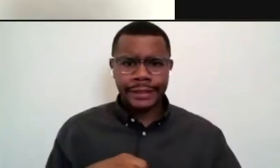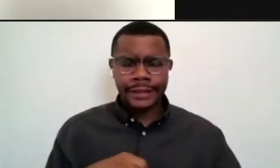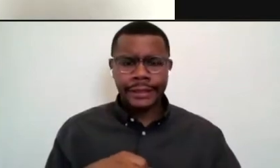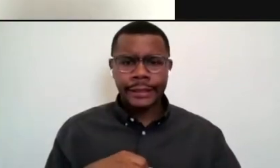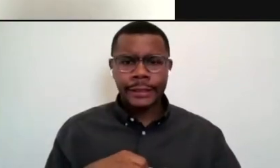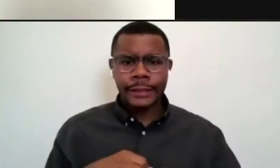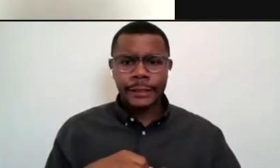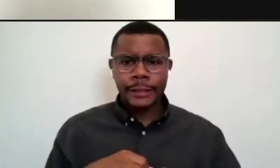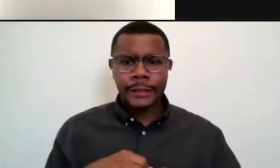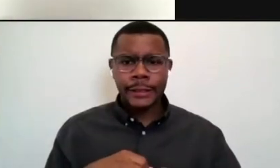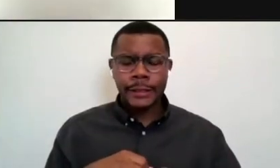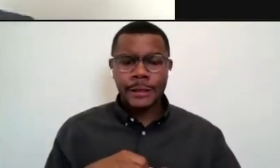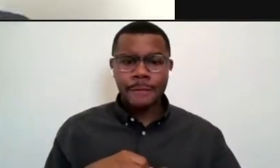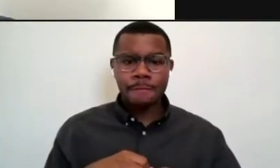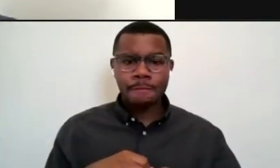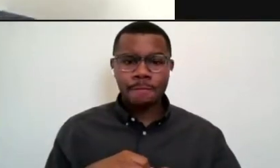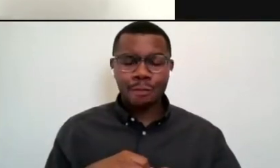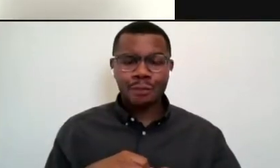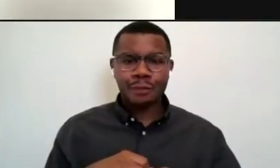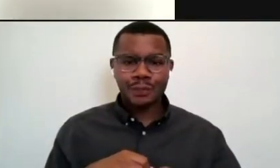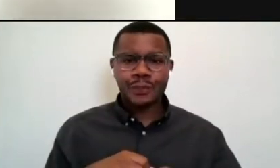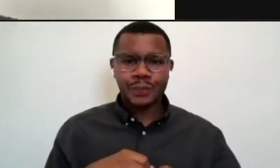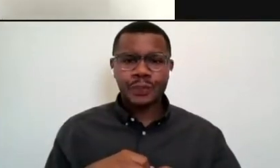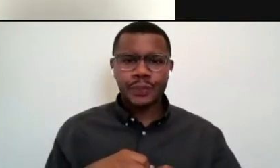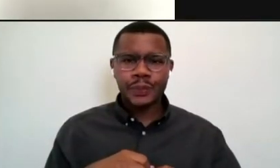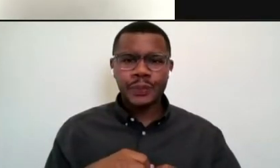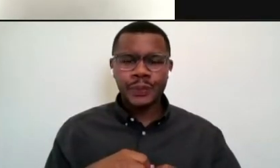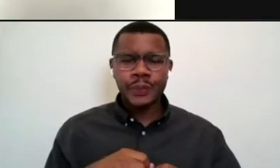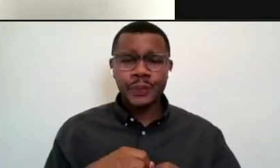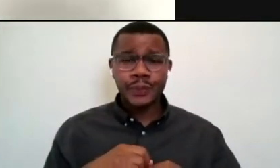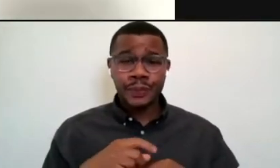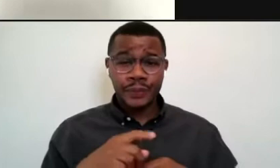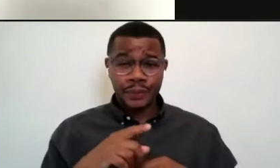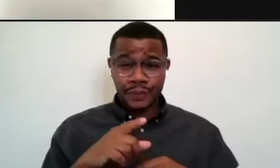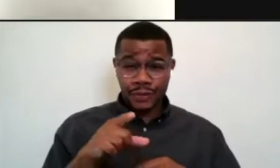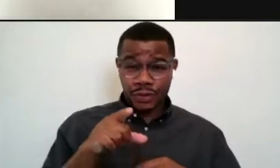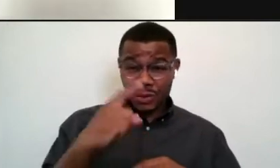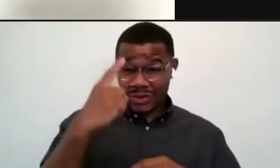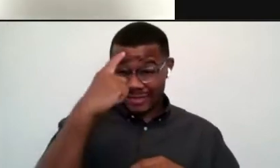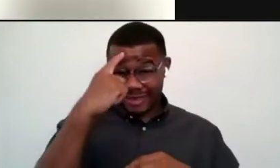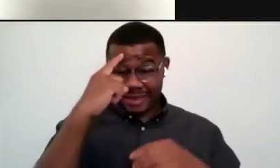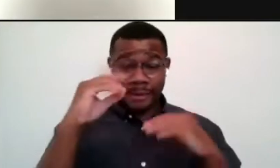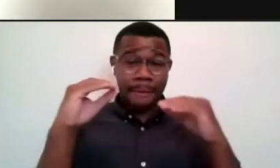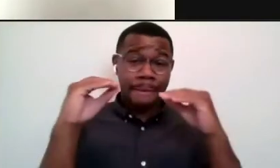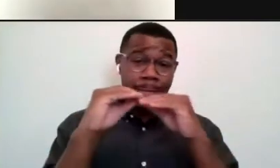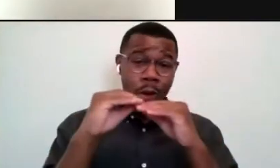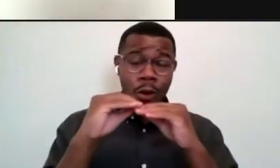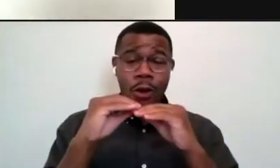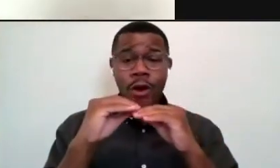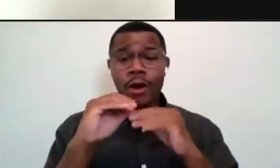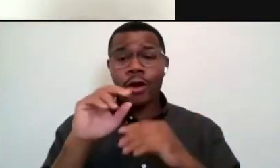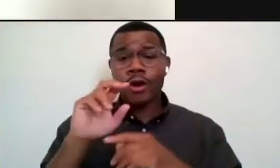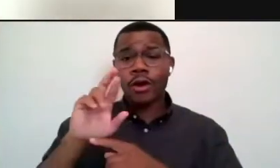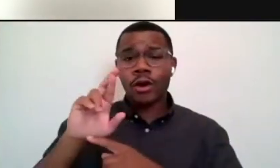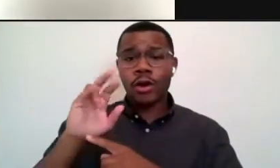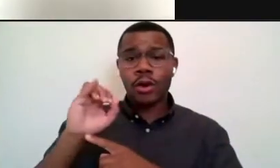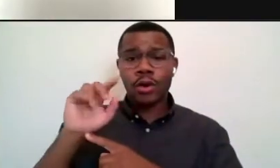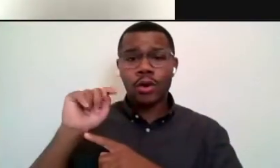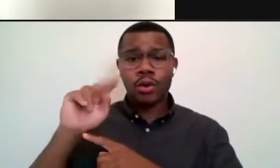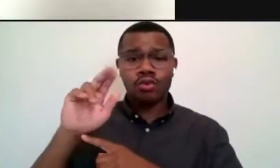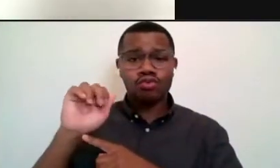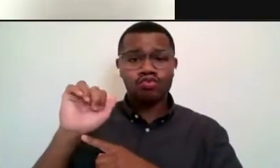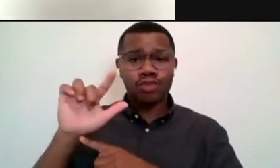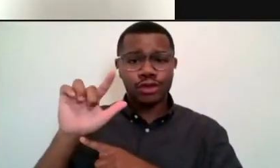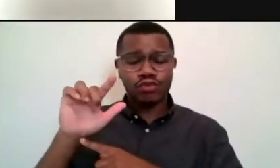of ritual, or has been. Mm-hmm. Do you think that's coming? Do you think more ritual is coming? Do you think more kind of